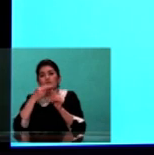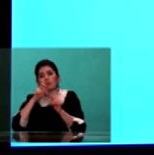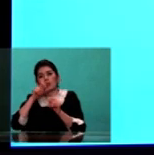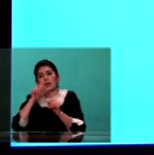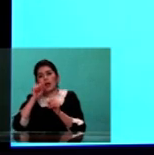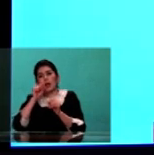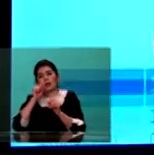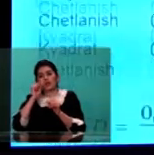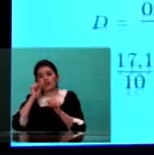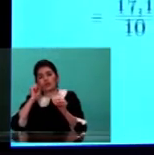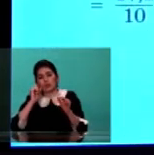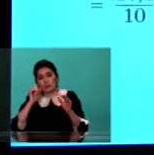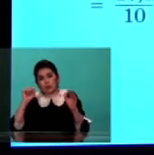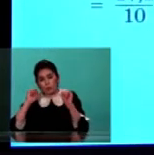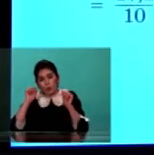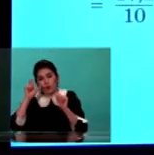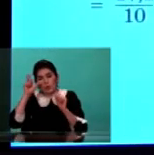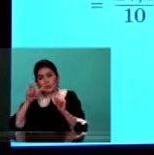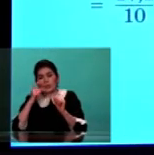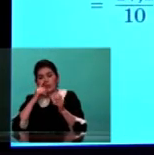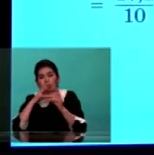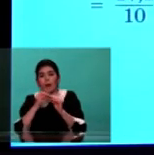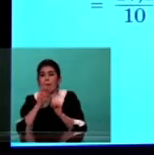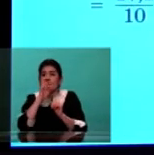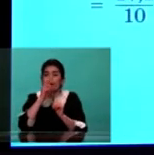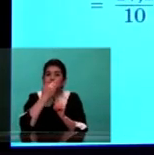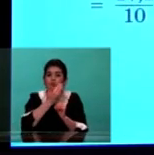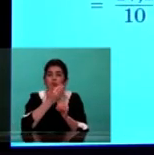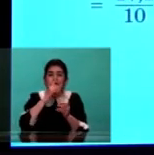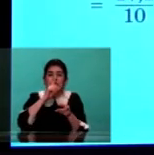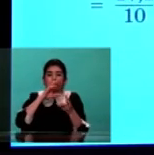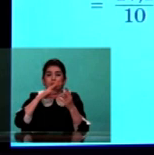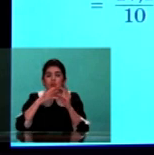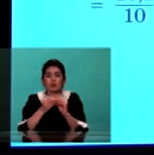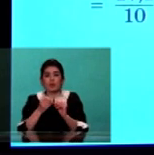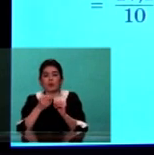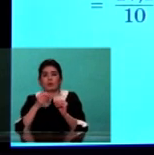A sportchining qiymati edi. Endi B sportchining natijasi esa